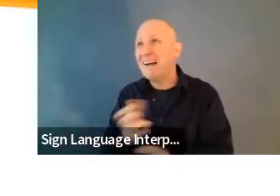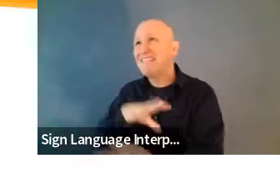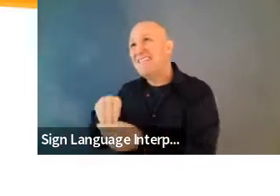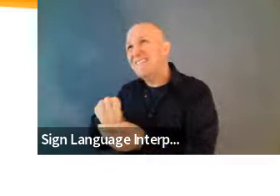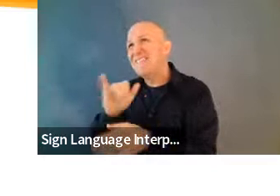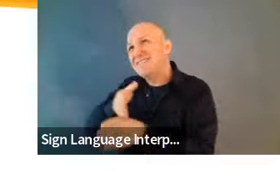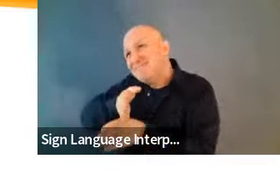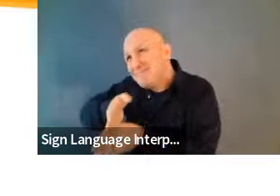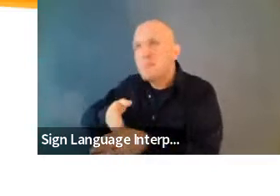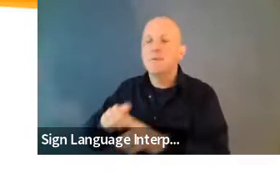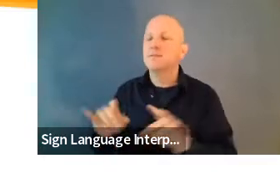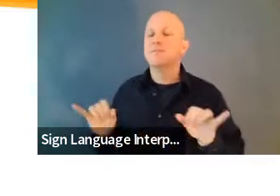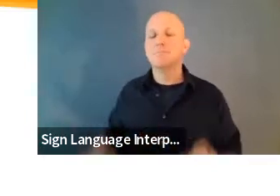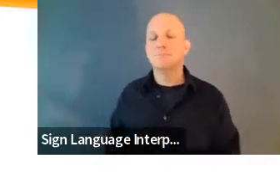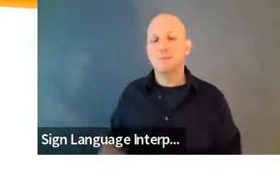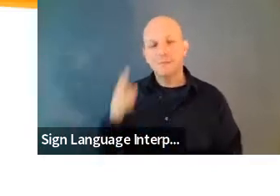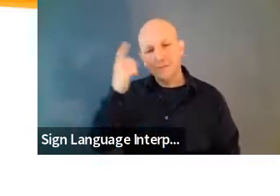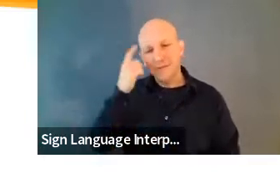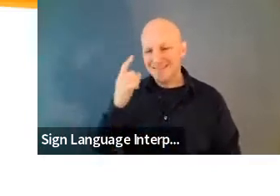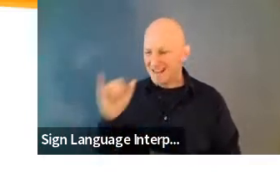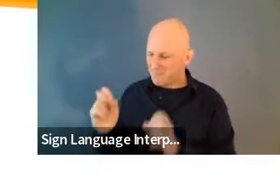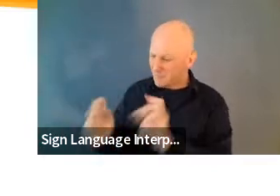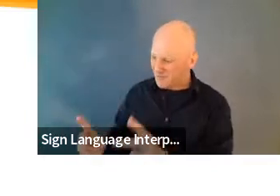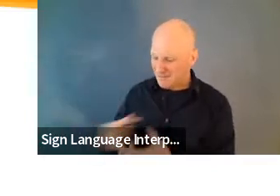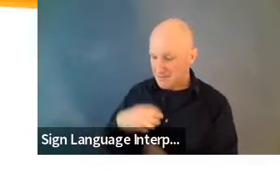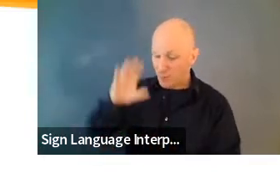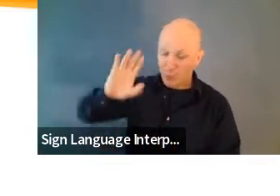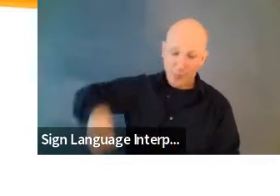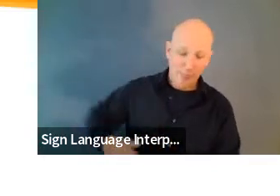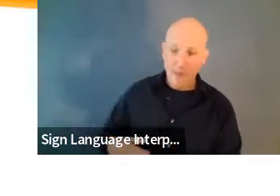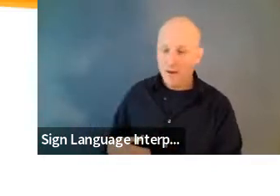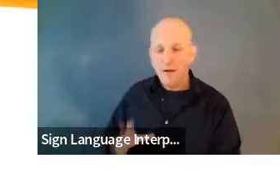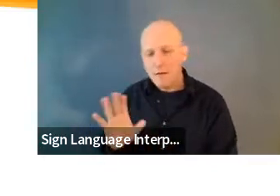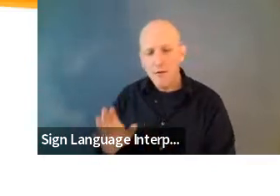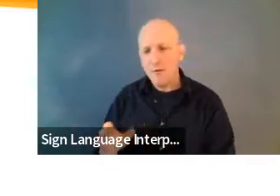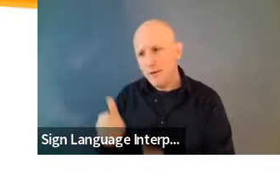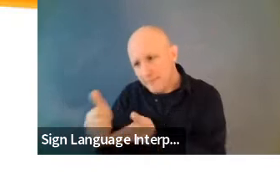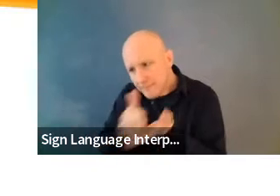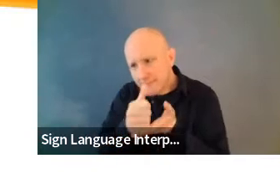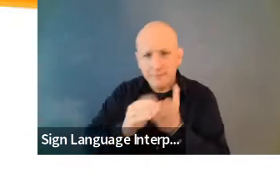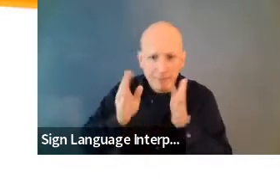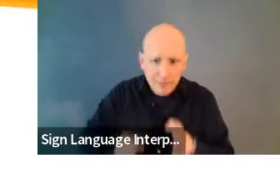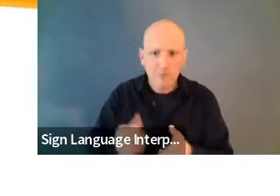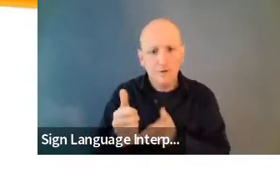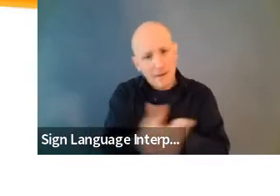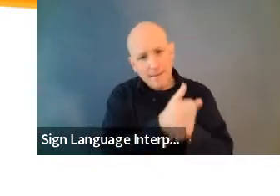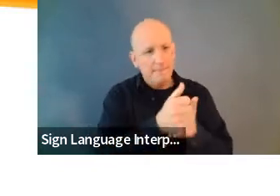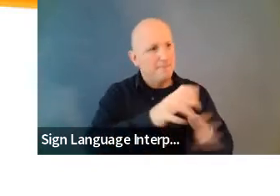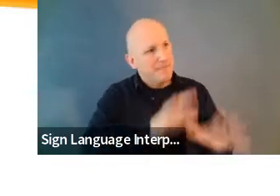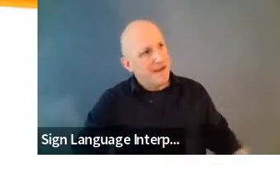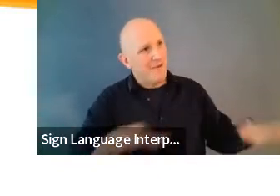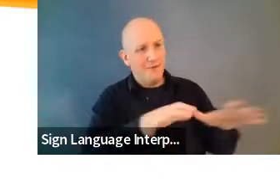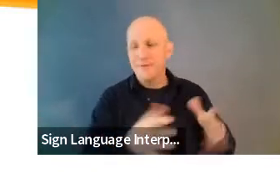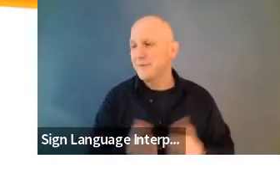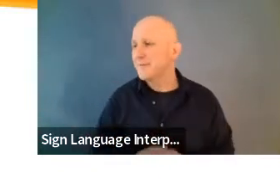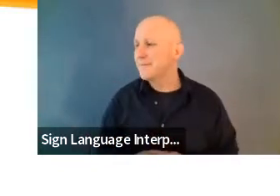on. And yet it seemed like too good of an opportunity to pass up for our students and for our region, really. And so